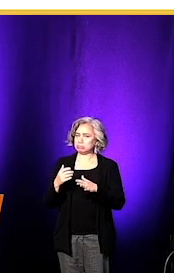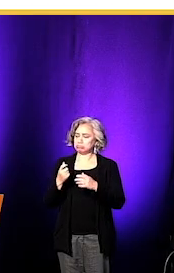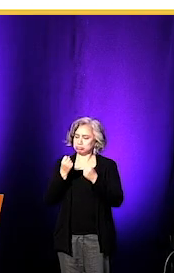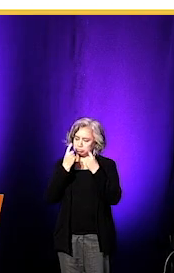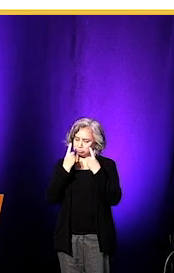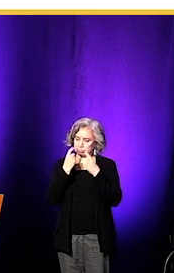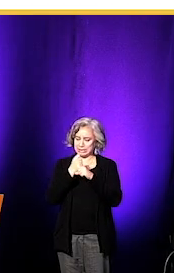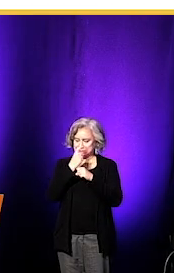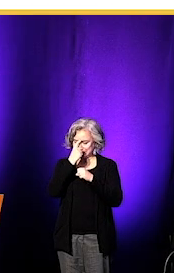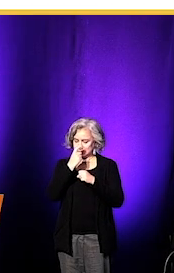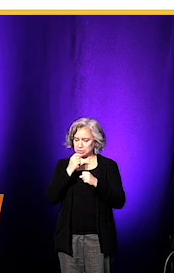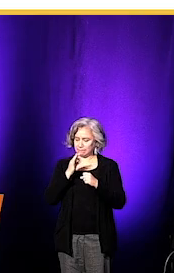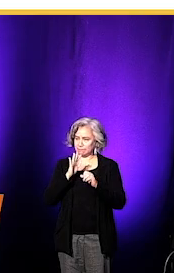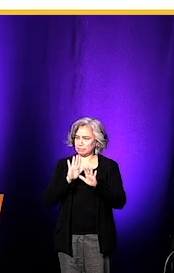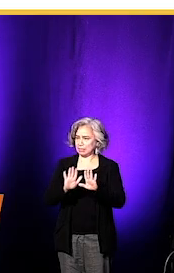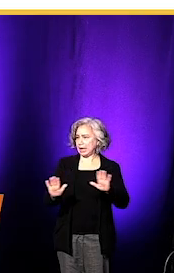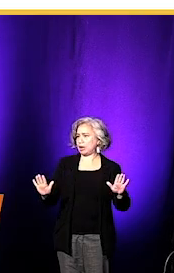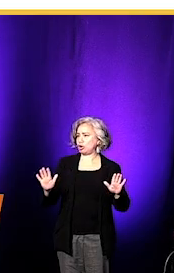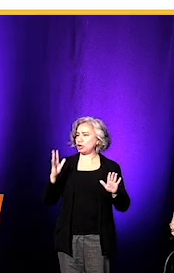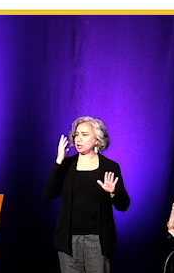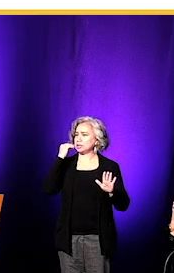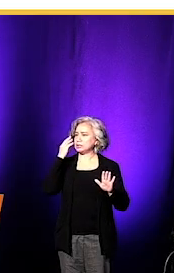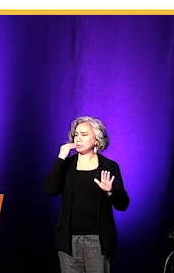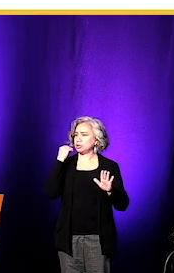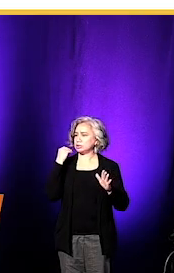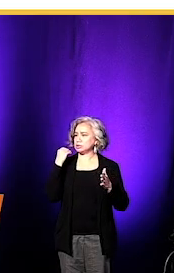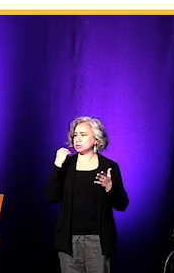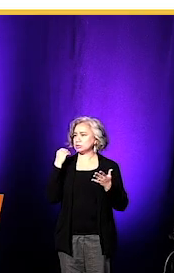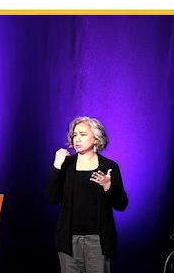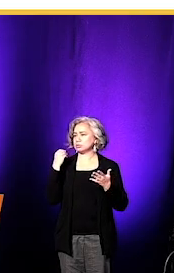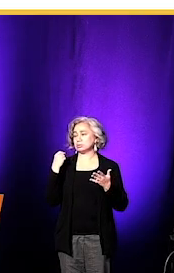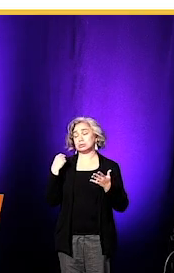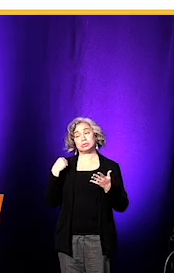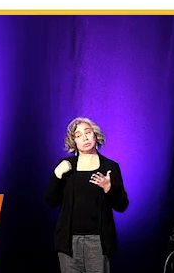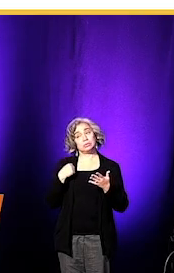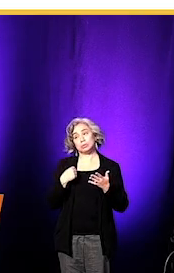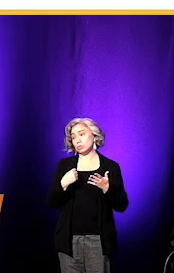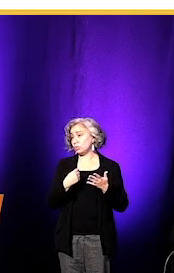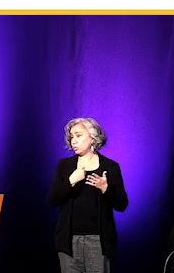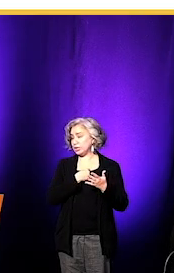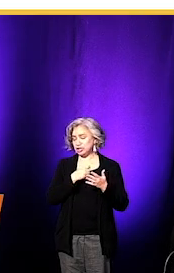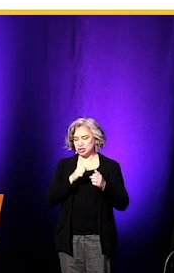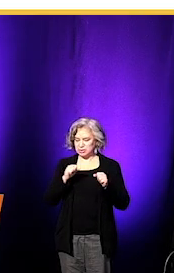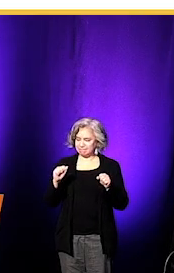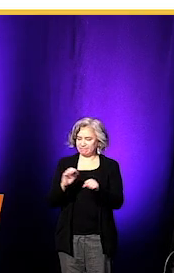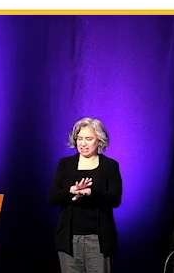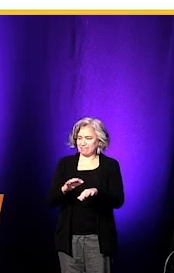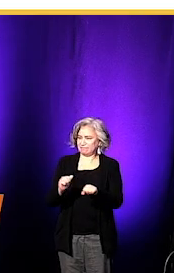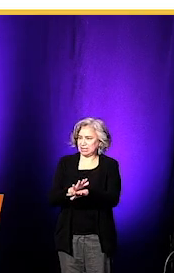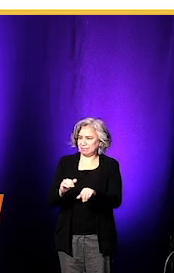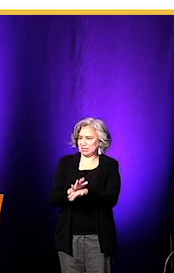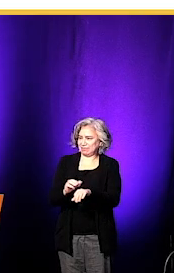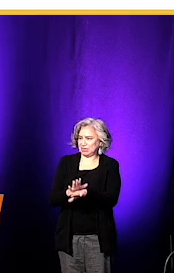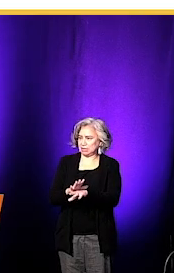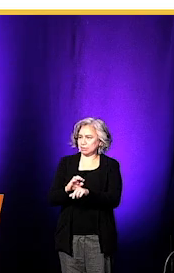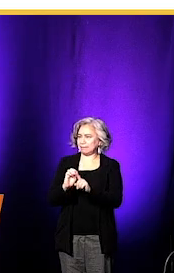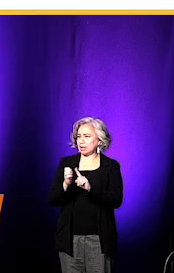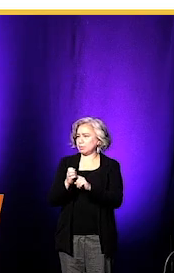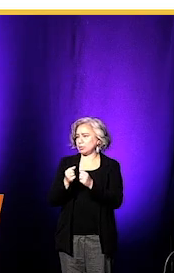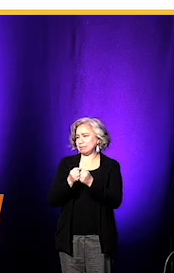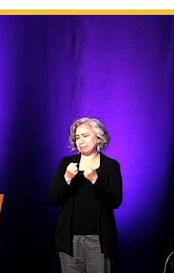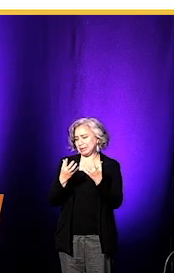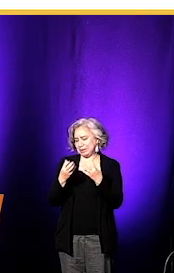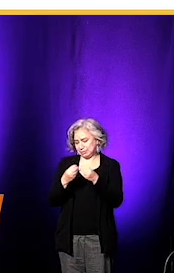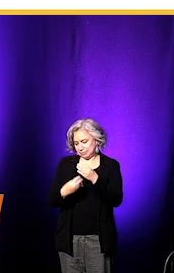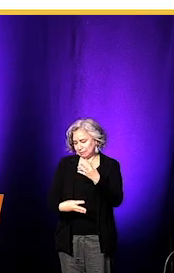experiences. And so we just saturated the environment with tons of those things. But I think you're asking a different question about, in